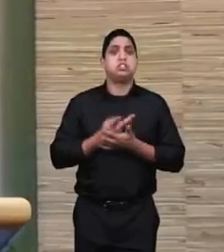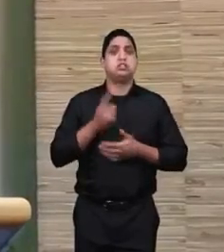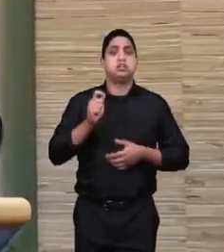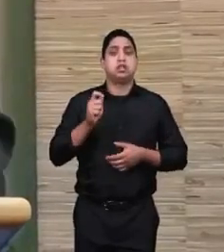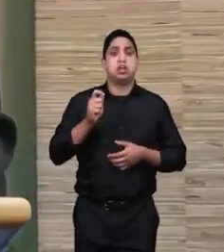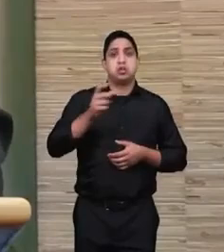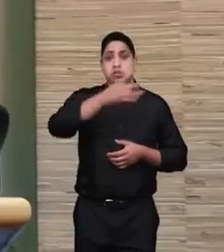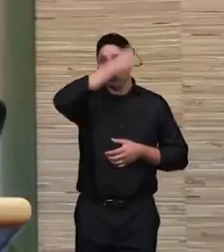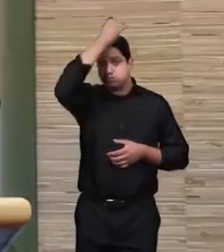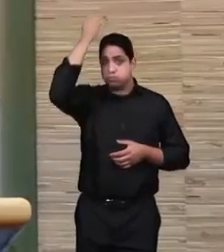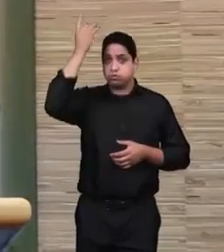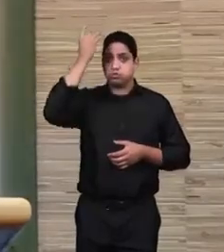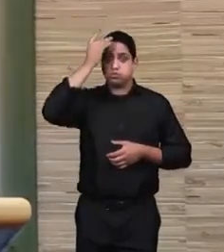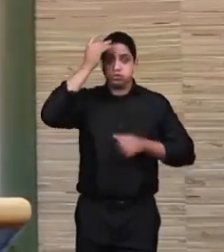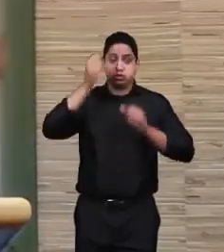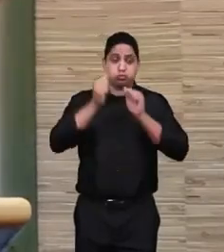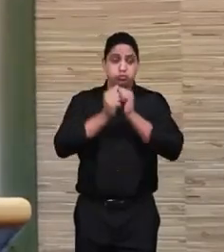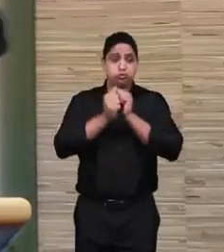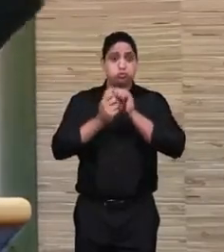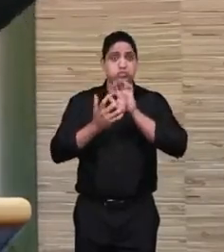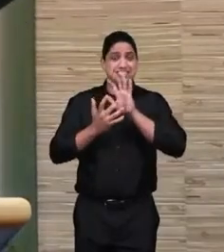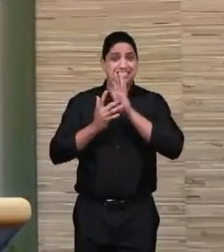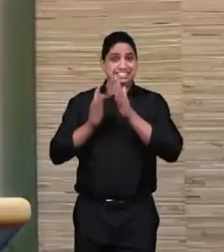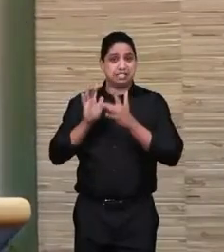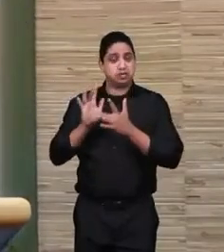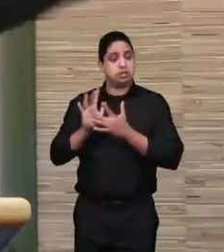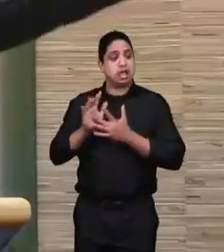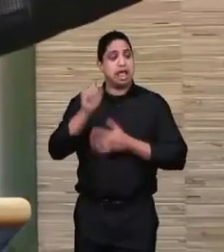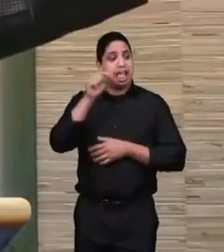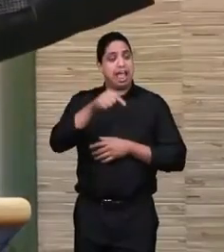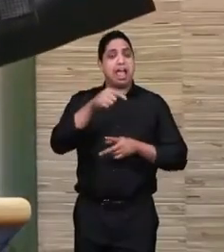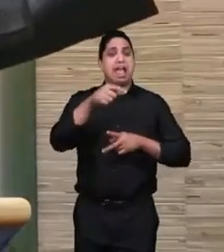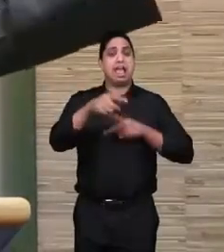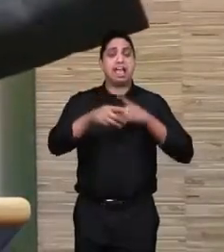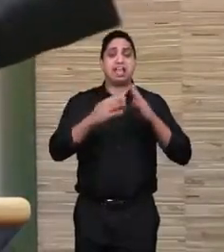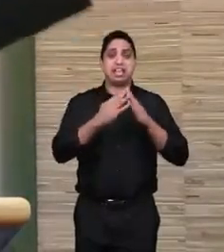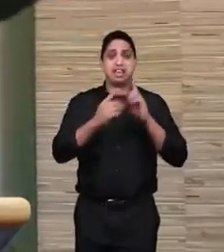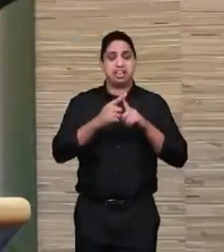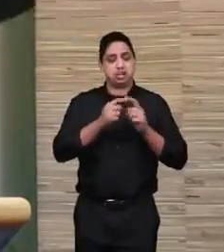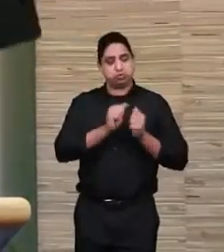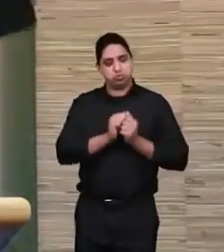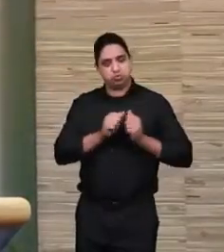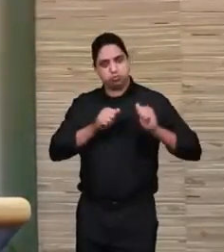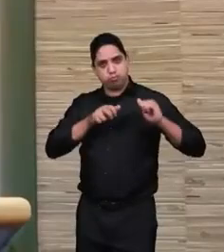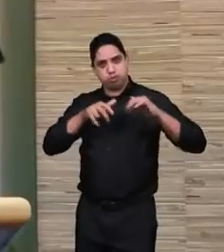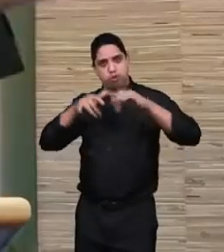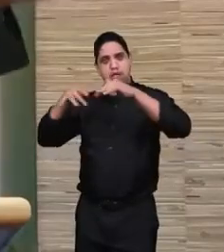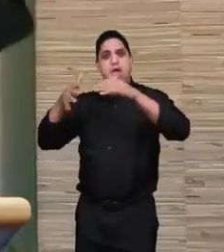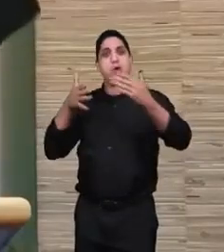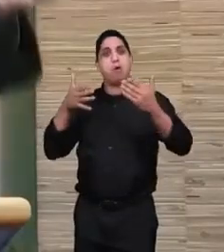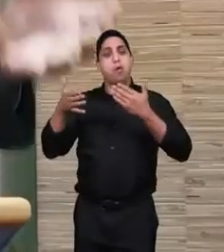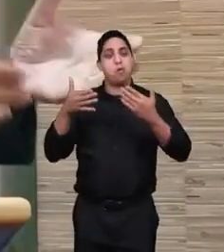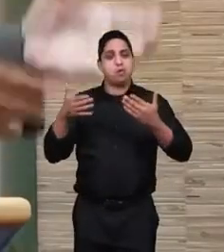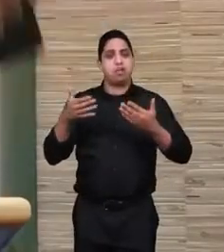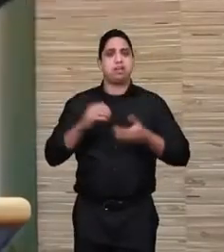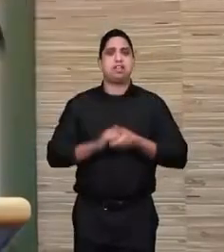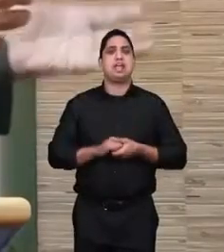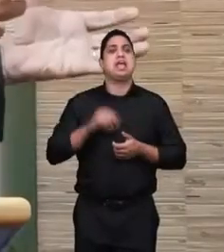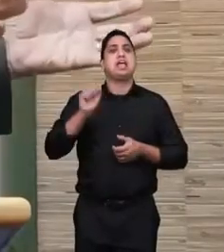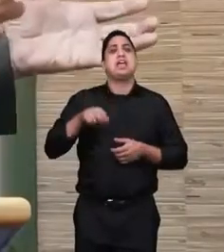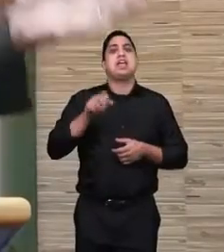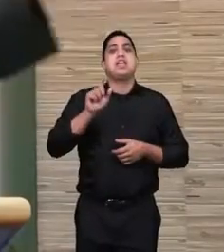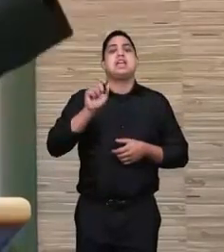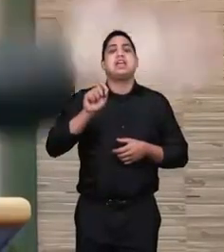man. Who was with the Holy Spirit? Jesus. Who was next to Eliezer, who